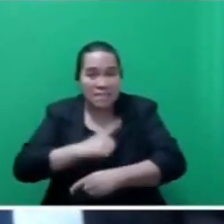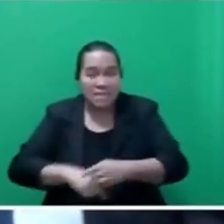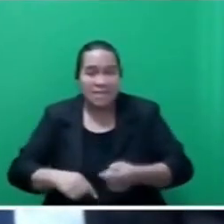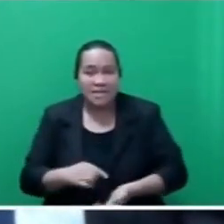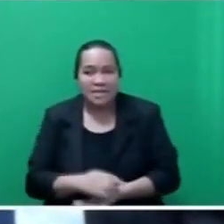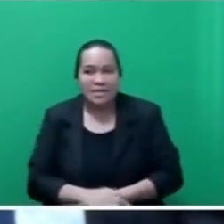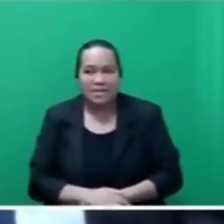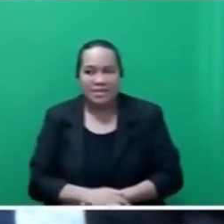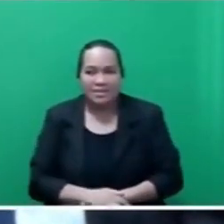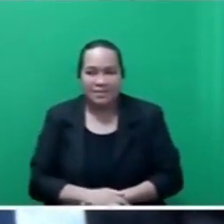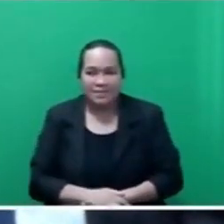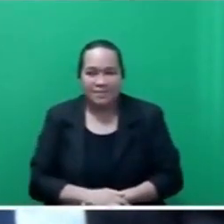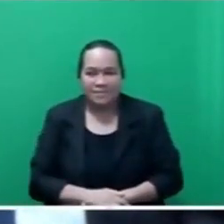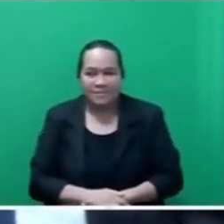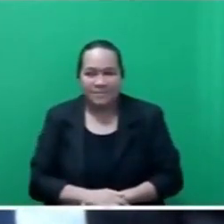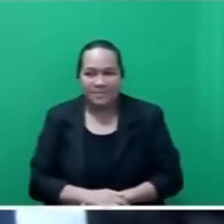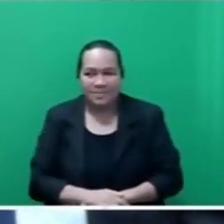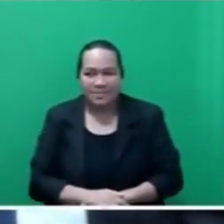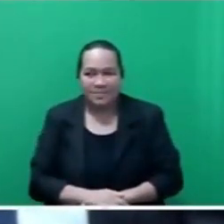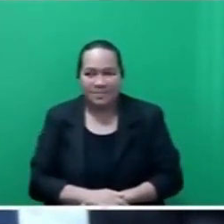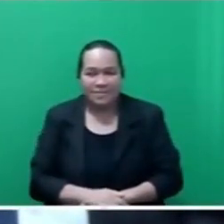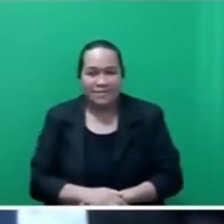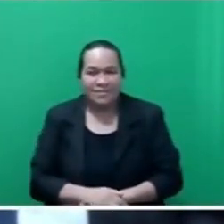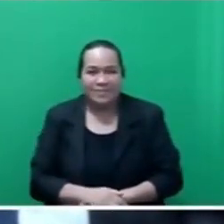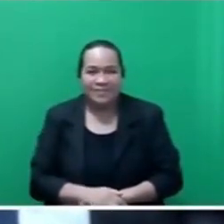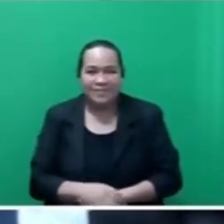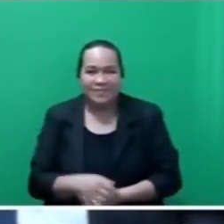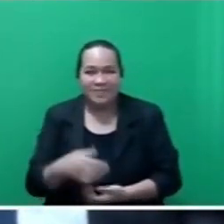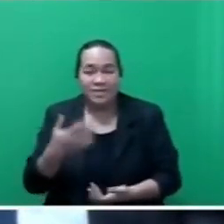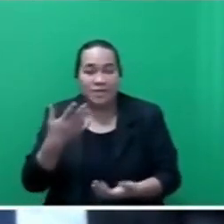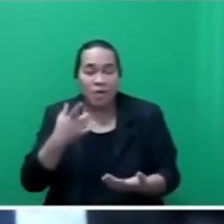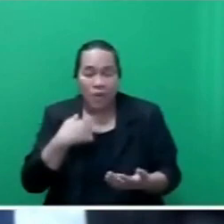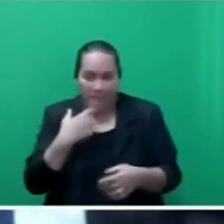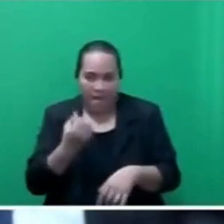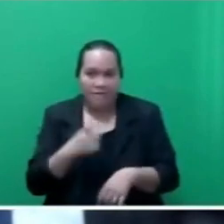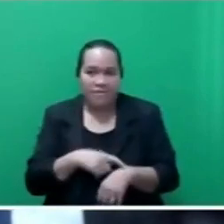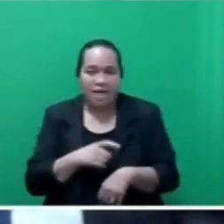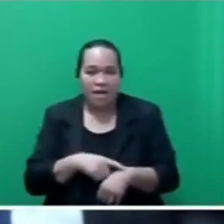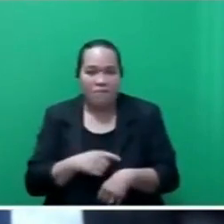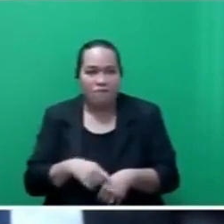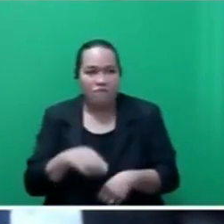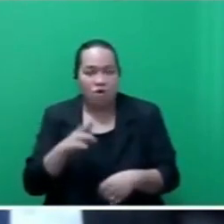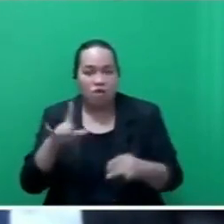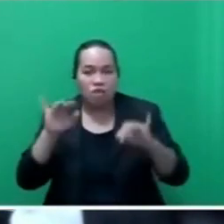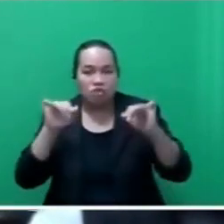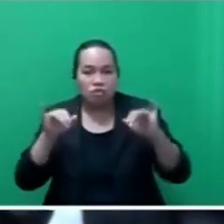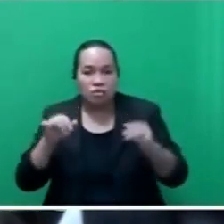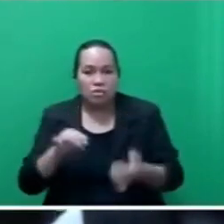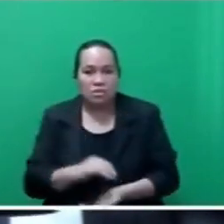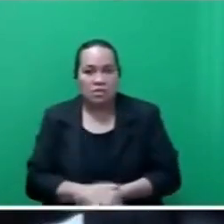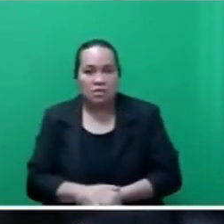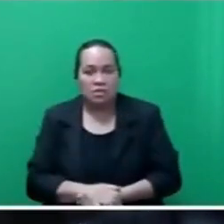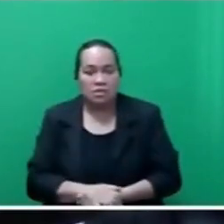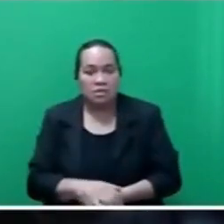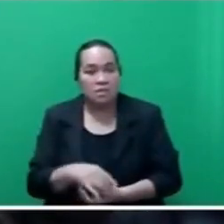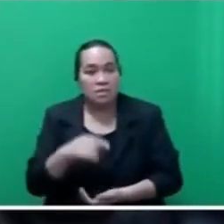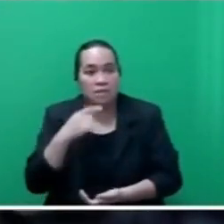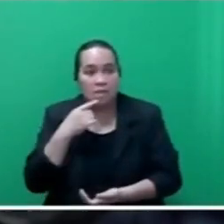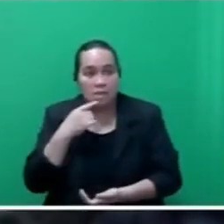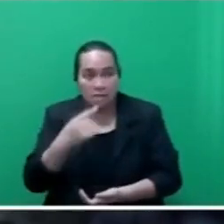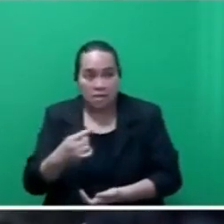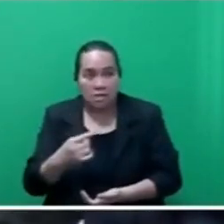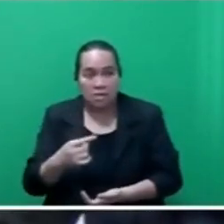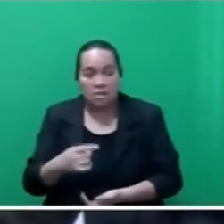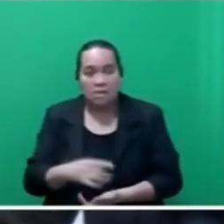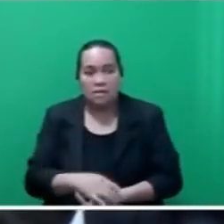it takes a time, Honorable Speaker, to get diabetes. We have time to deal with the issues. We have time to be able to talk to them and